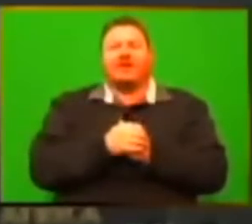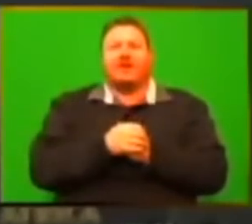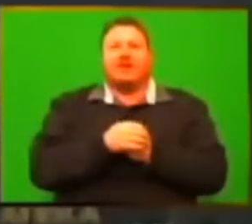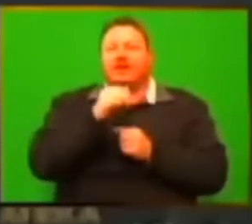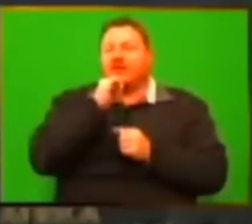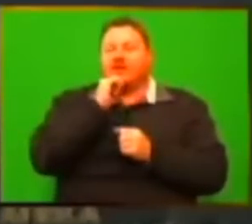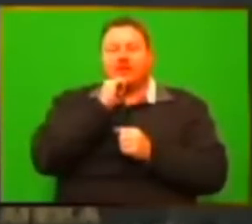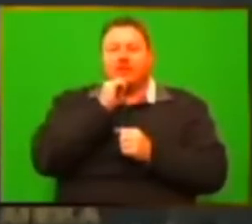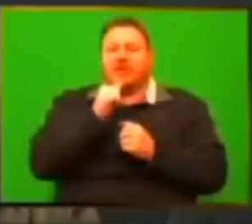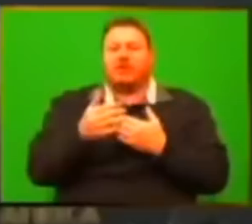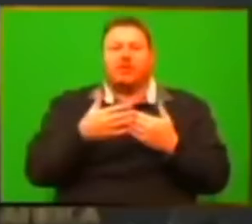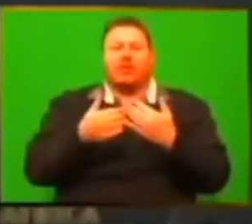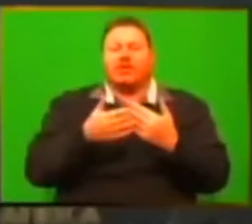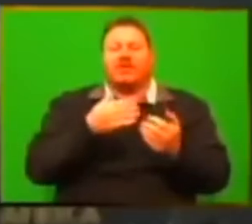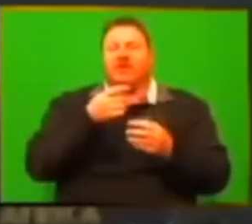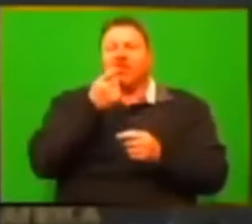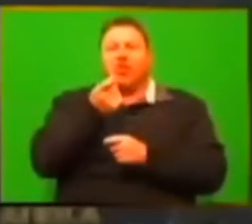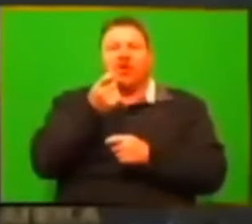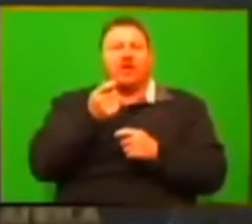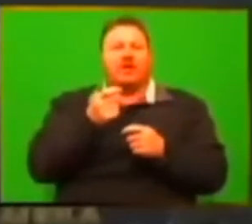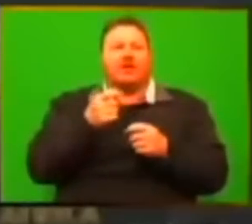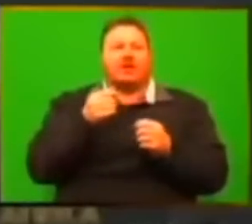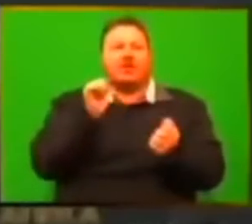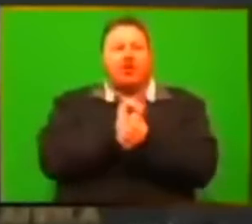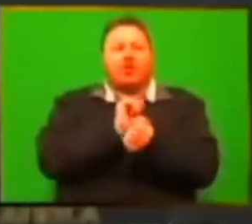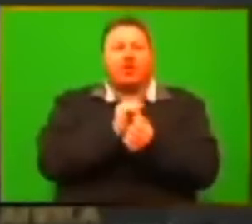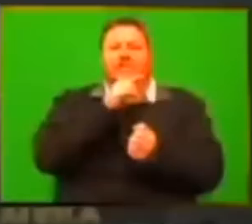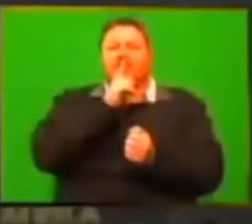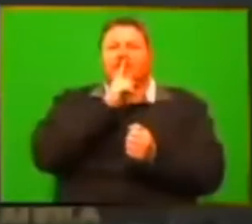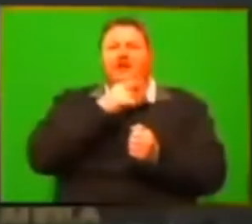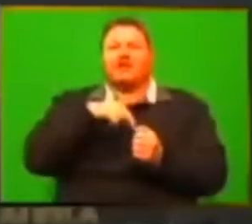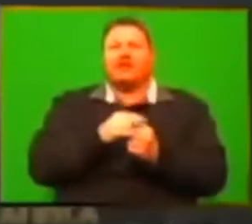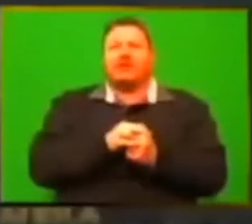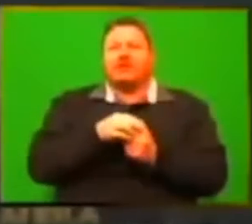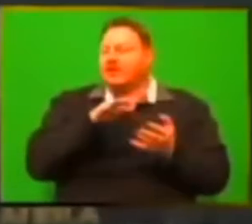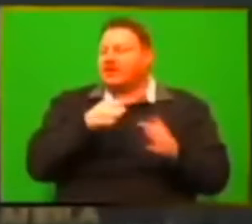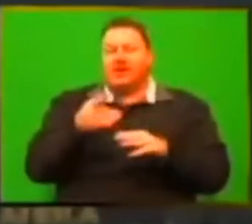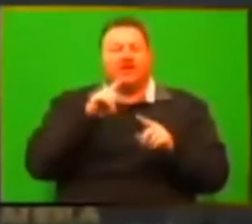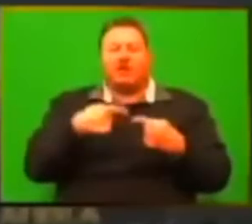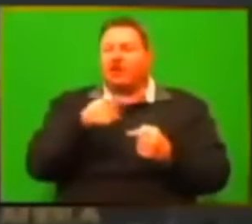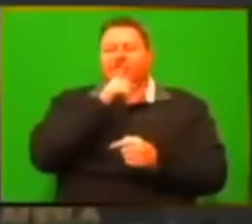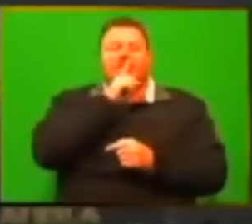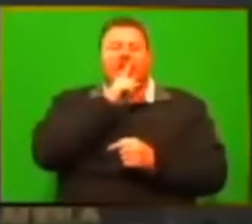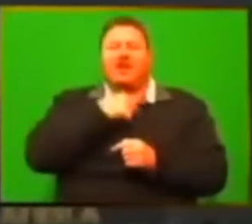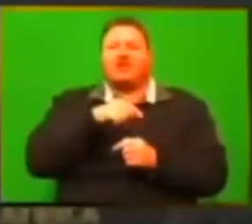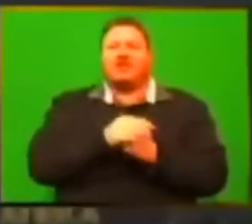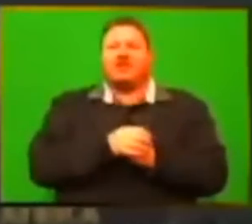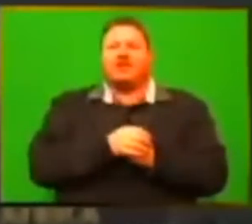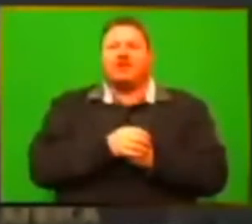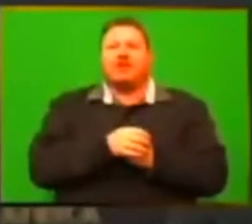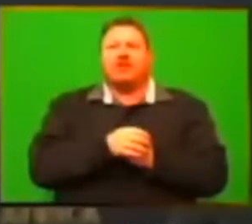of nonsensical threats of arrest can silence us. Not even death can silence us, because Mama